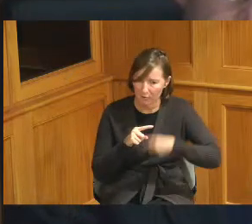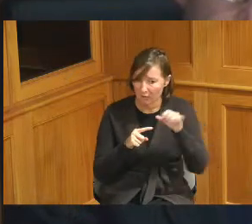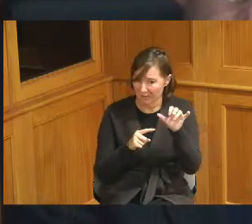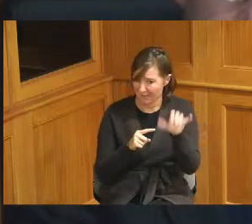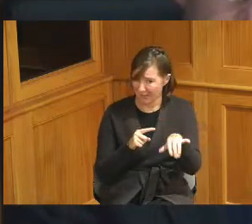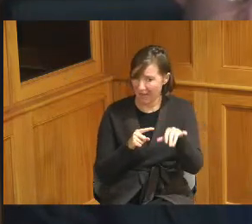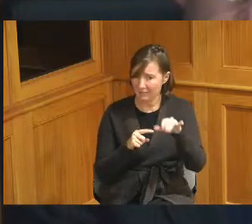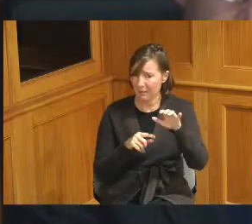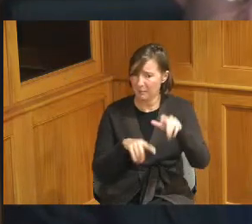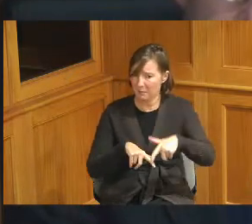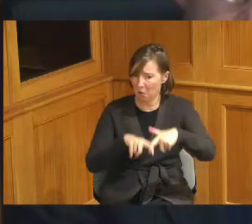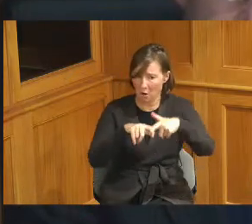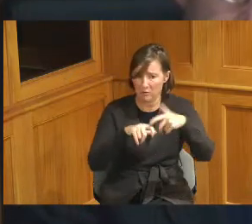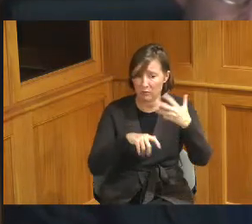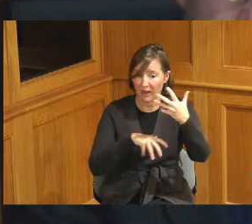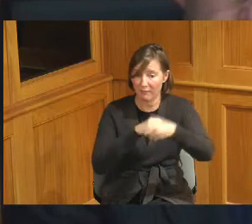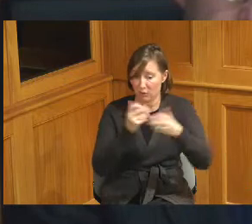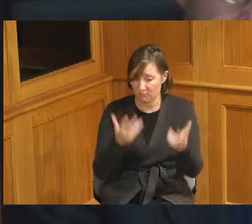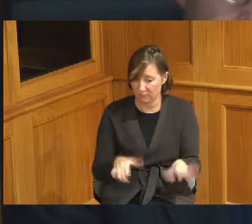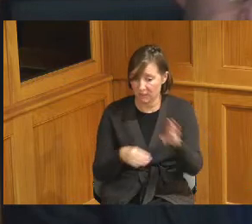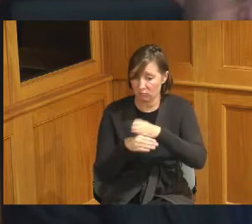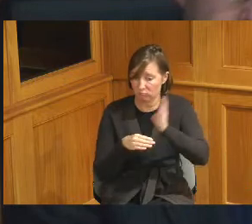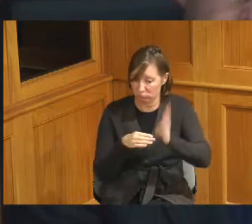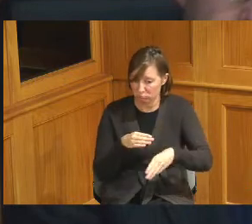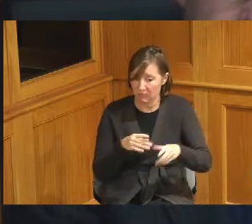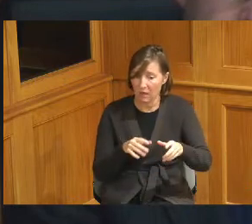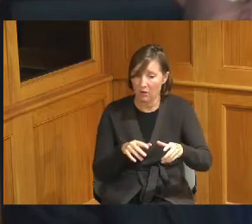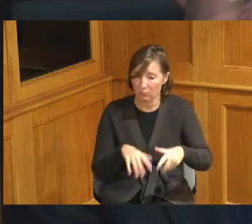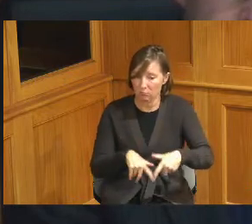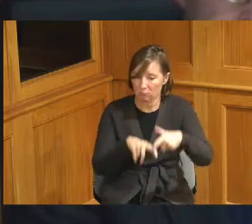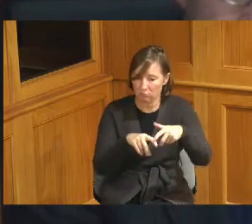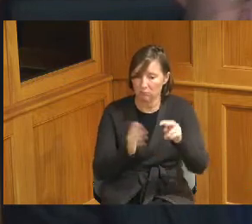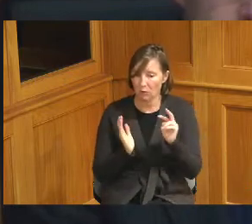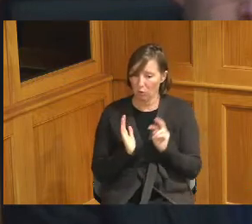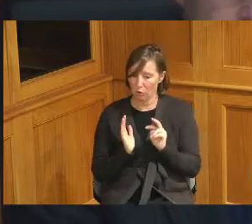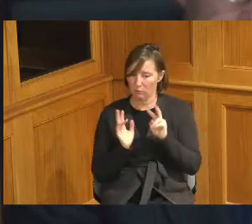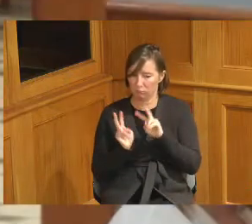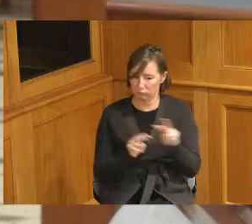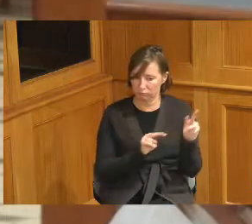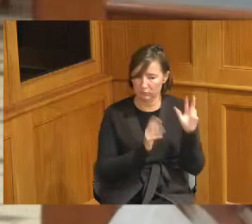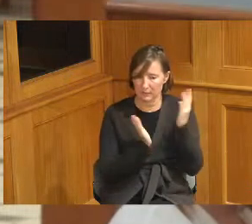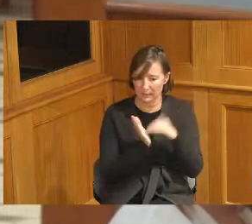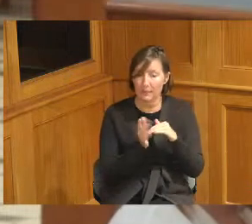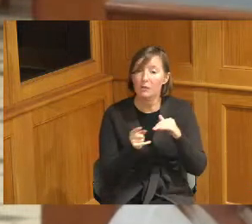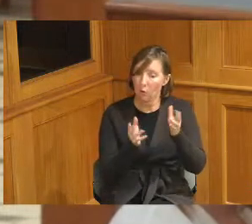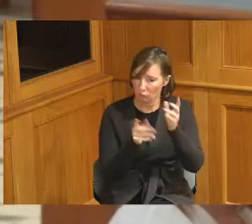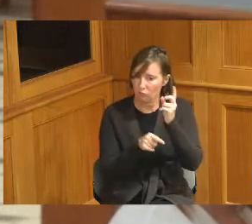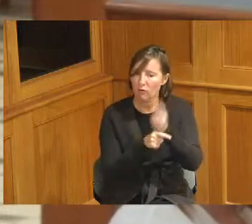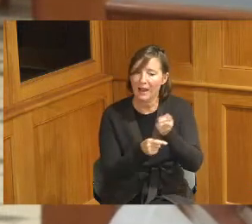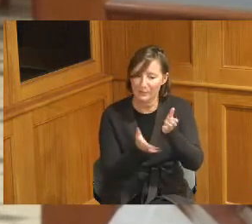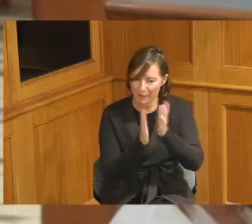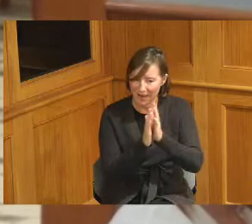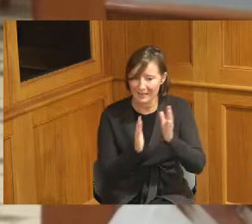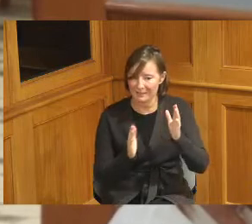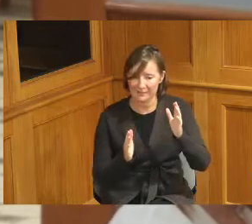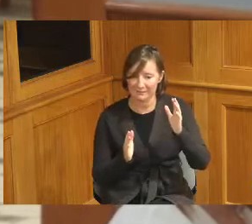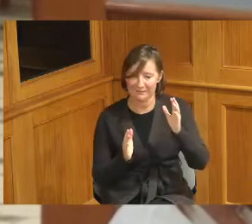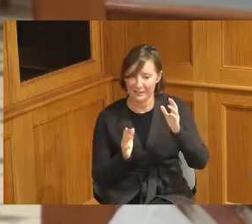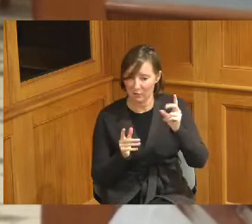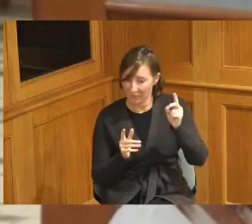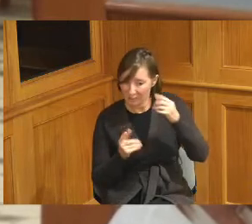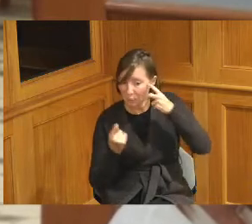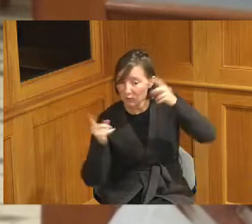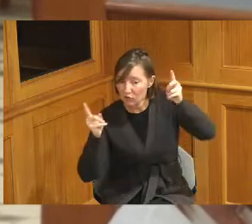which you take a look at these goals? You take a are these scale numbers? Have you been able to achieve them? Do you think you've overachieved, or do you think